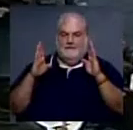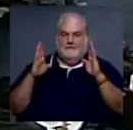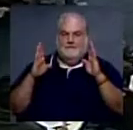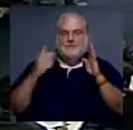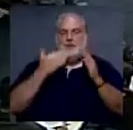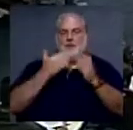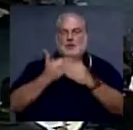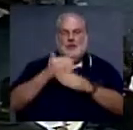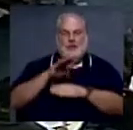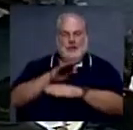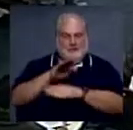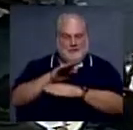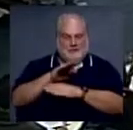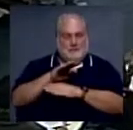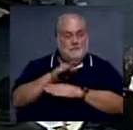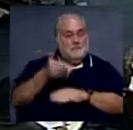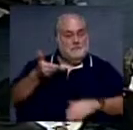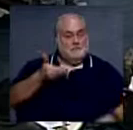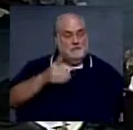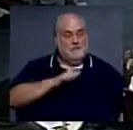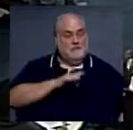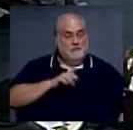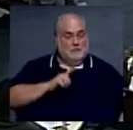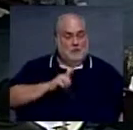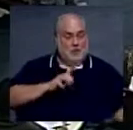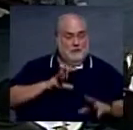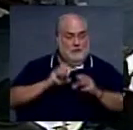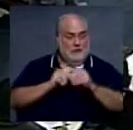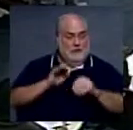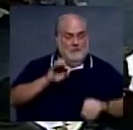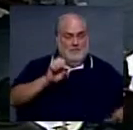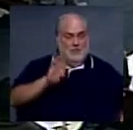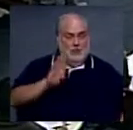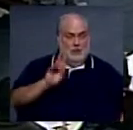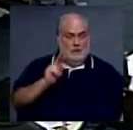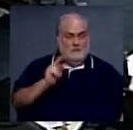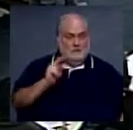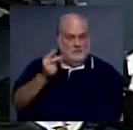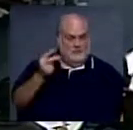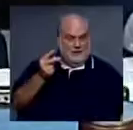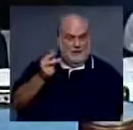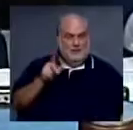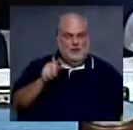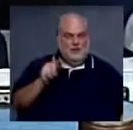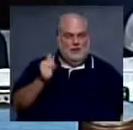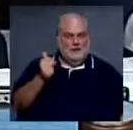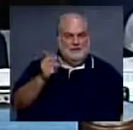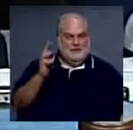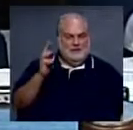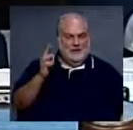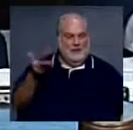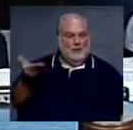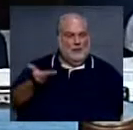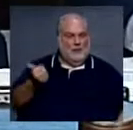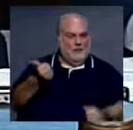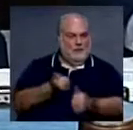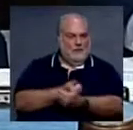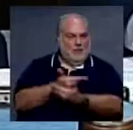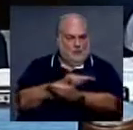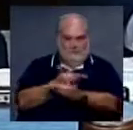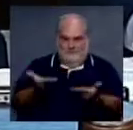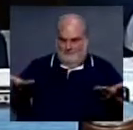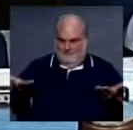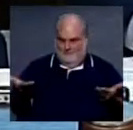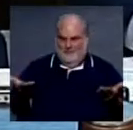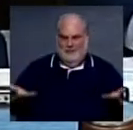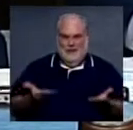Good evening, everyone. Welcome to the Board of Directors meeting for February 2nd, 2016. I'd like to welcome everybody that's in attendance